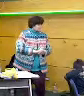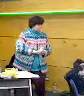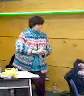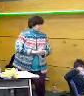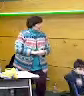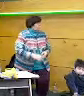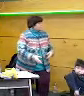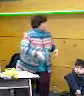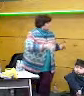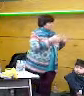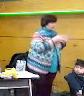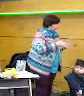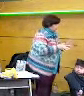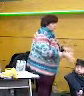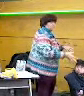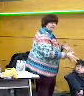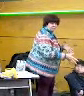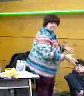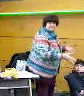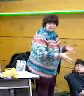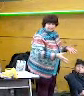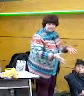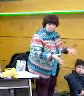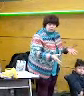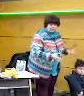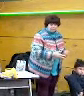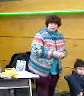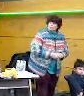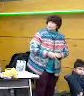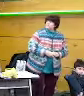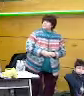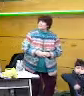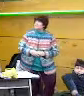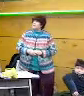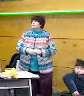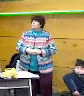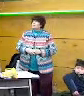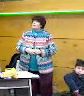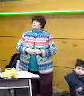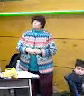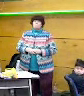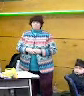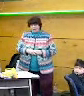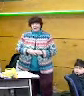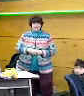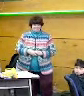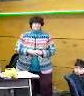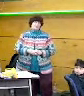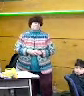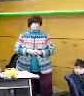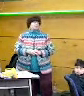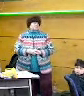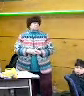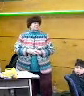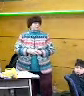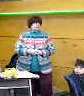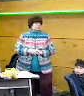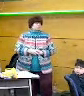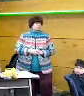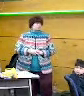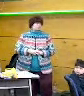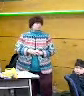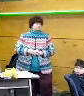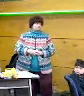You decide, because you don't have to say it the same way. You could say, my puppy plays